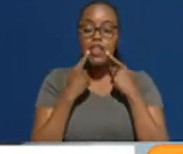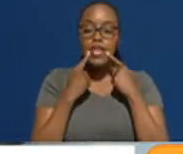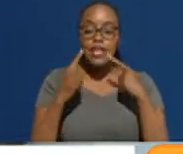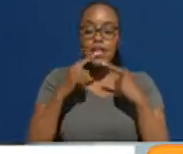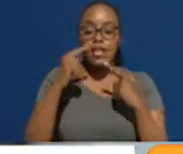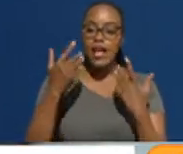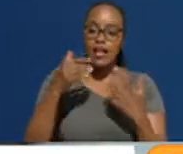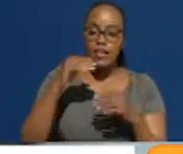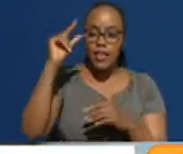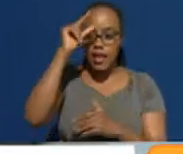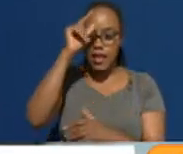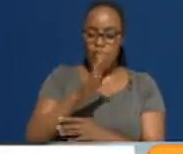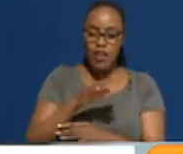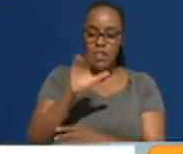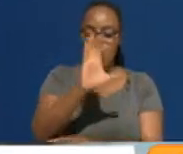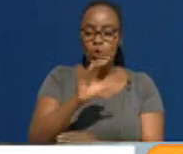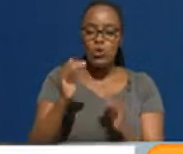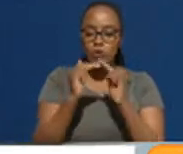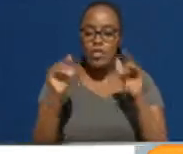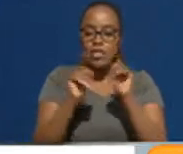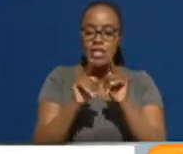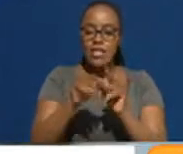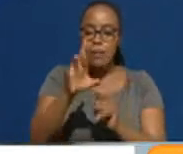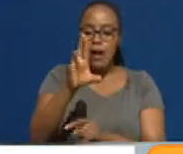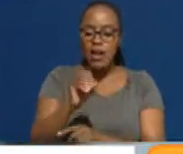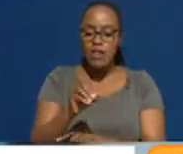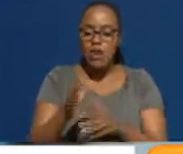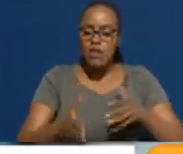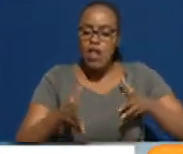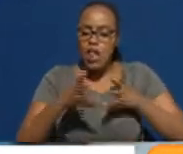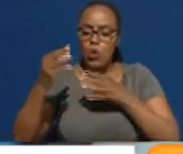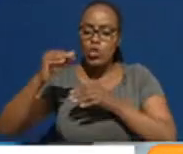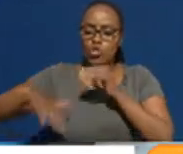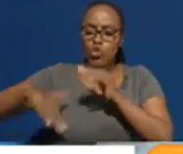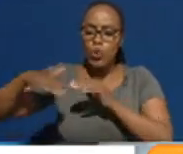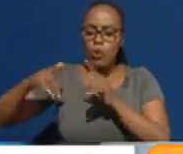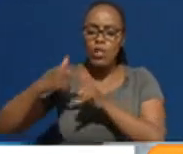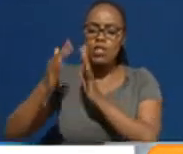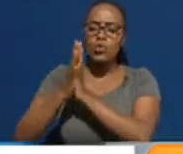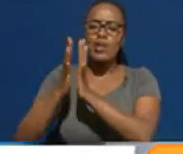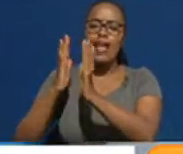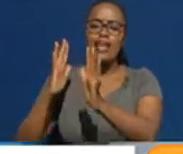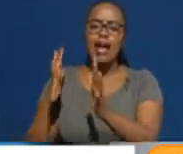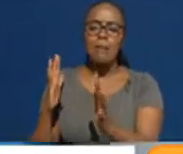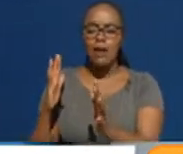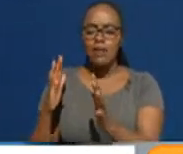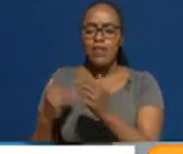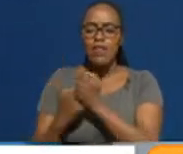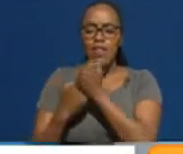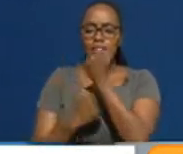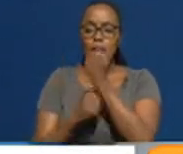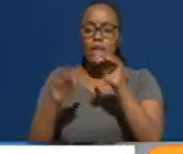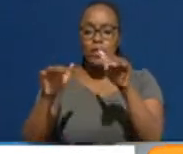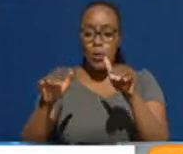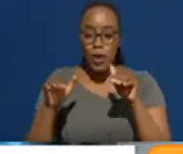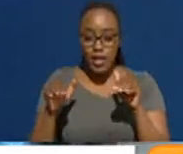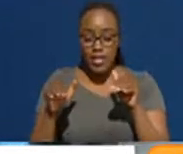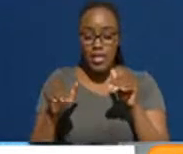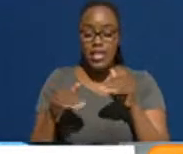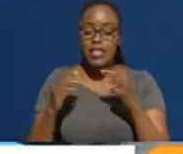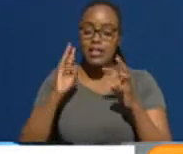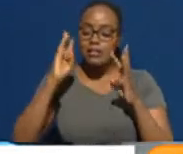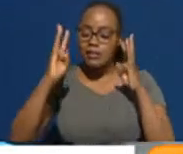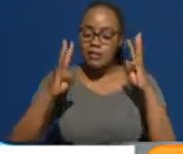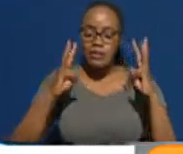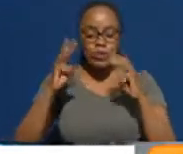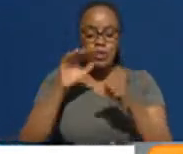governor election in the constituency, that same returning officer is running to Bomas to line up, yet we have supporters waiting. The tension was